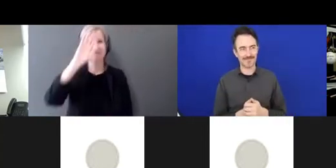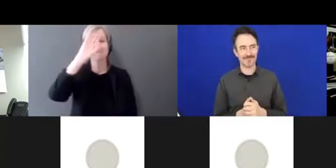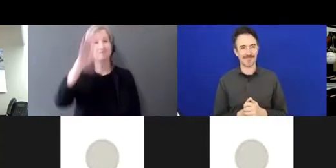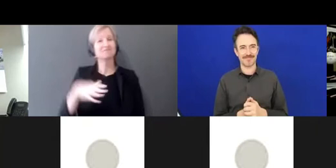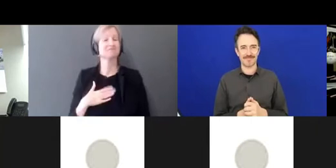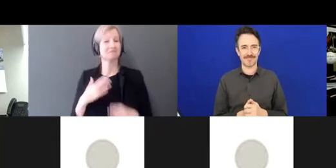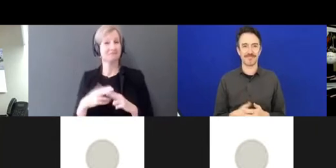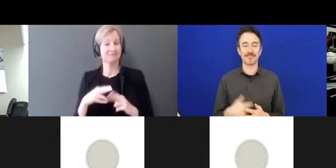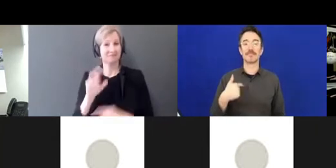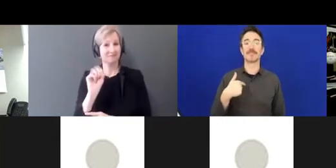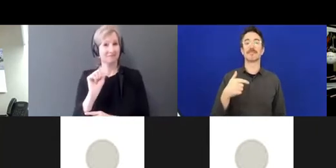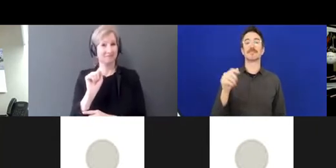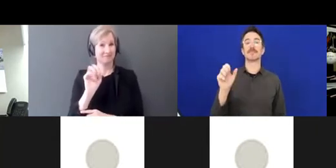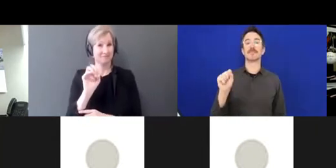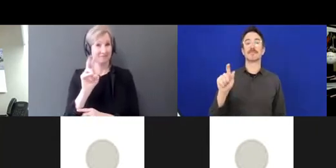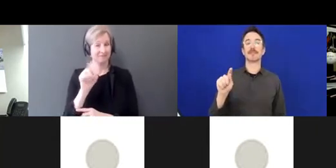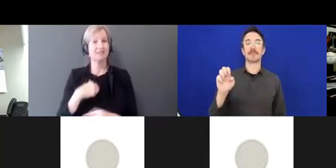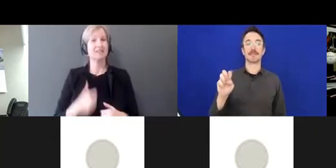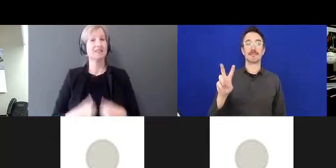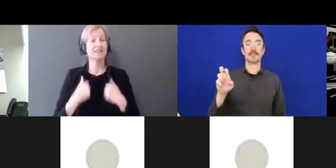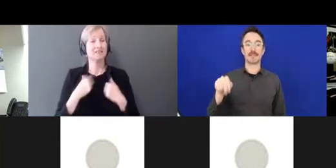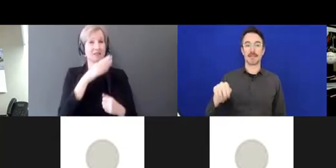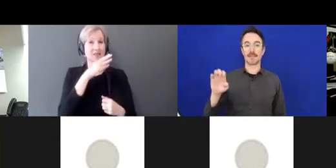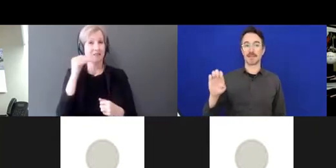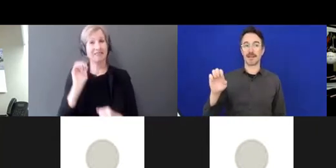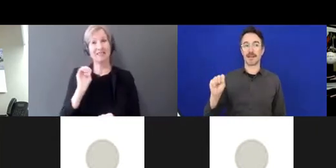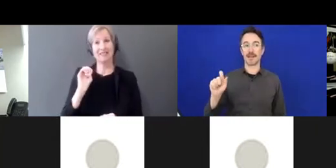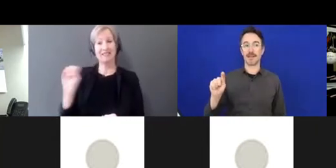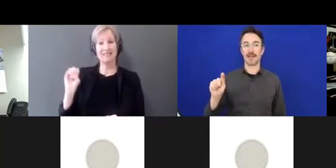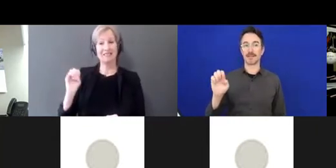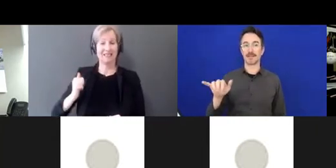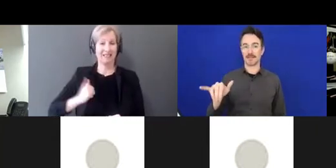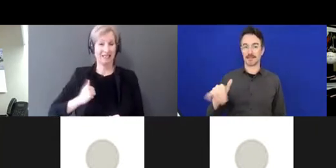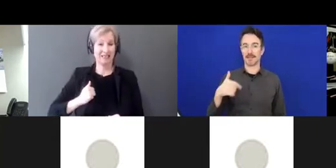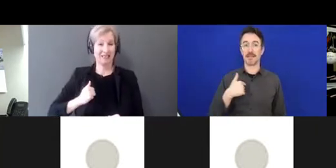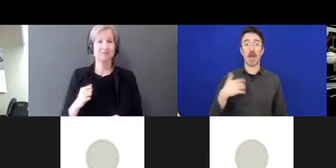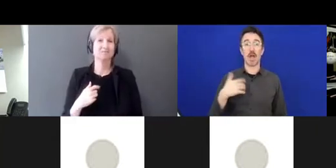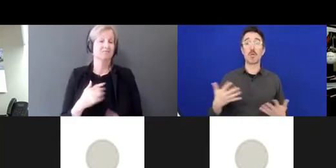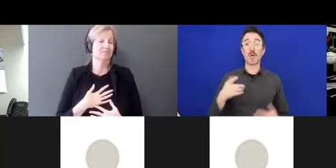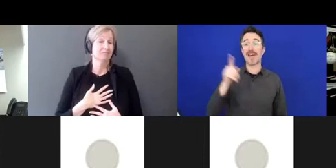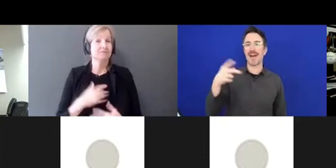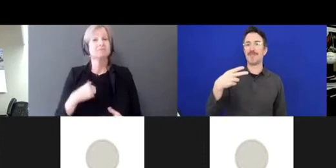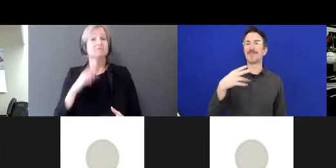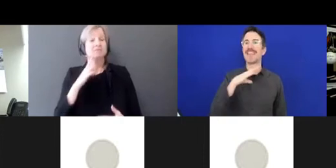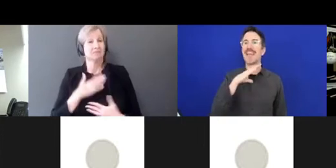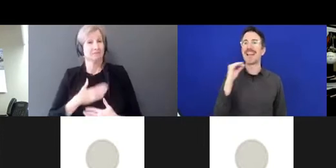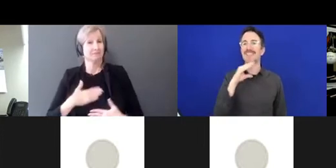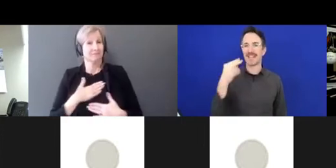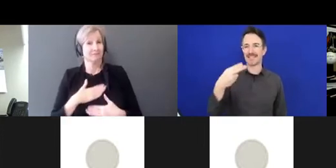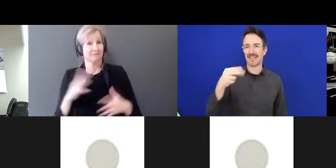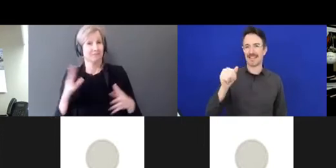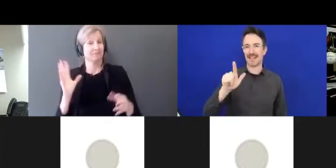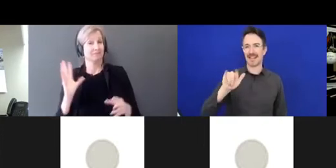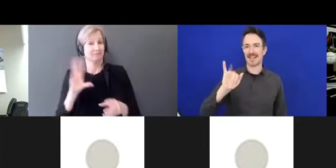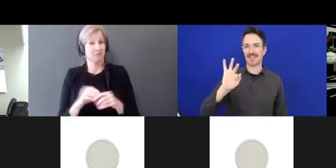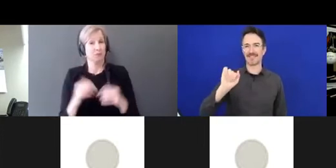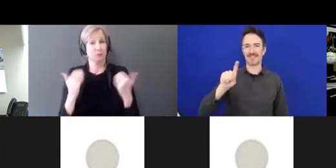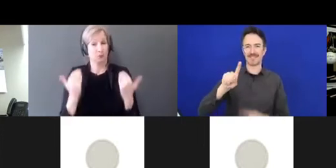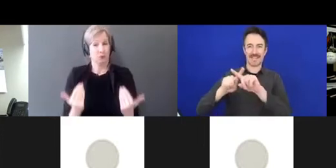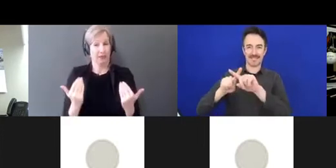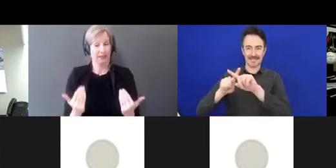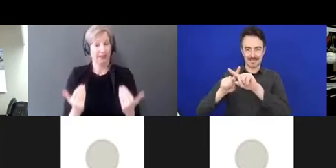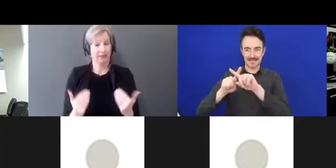live in Halifax on the east coast of Canada. I'm very pleased to be here today. I'm going to do